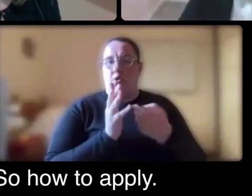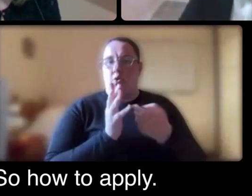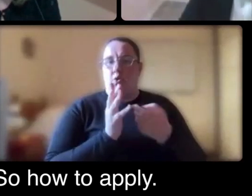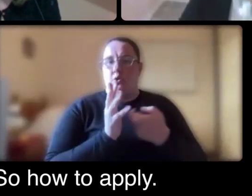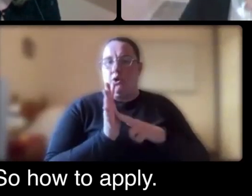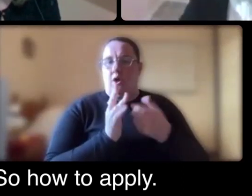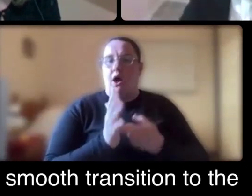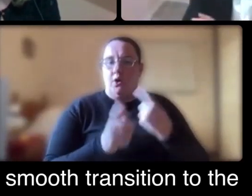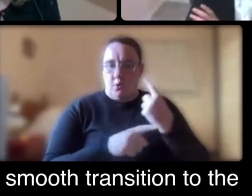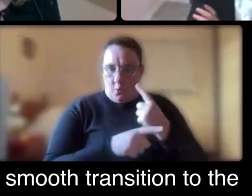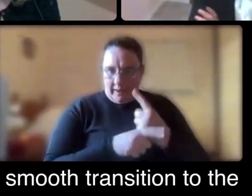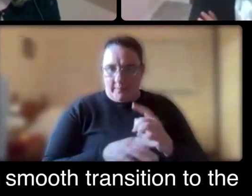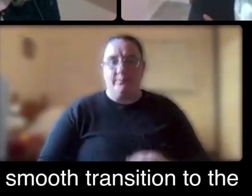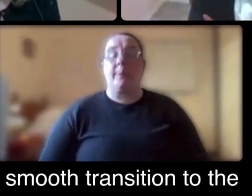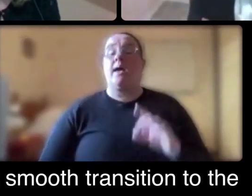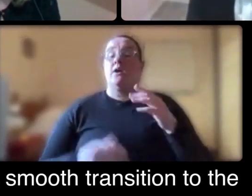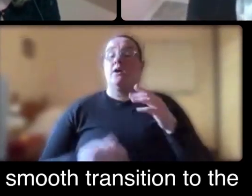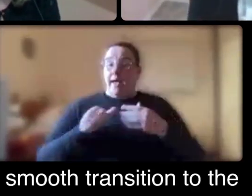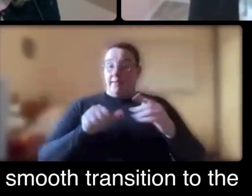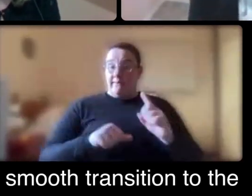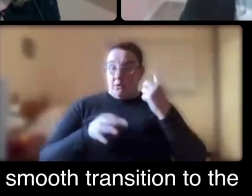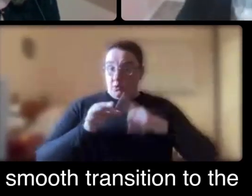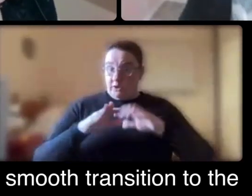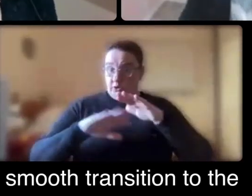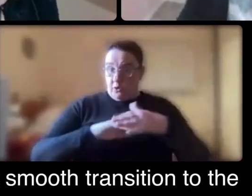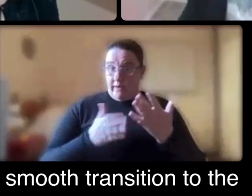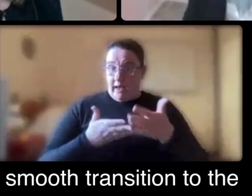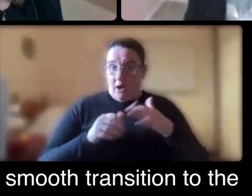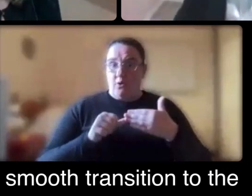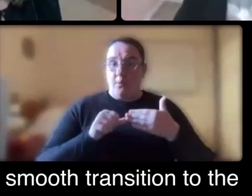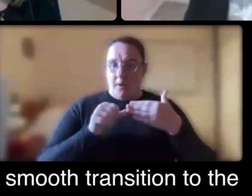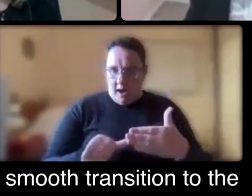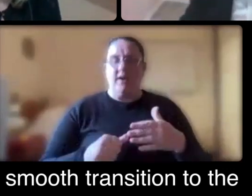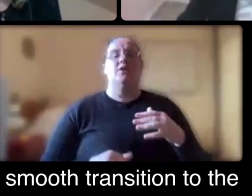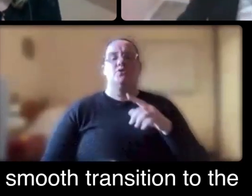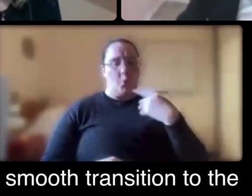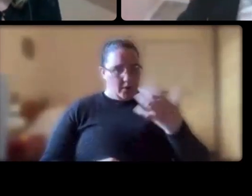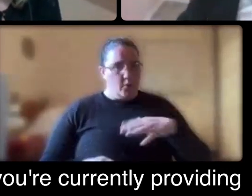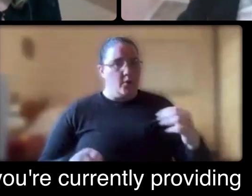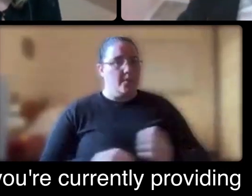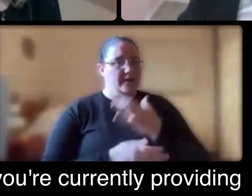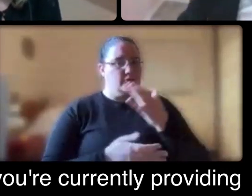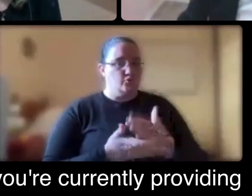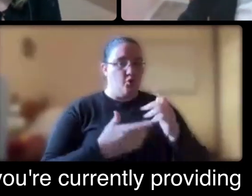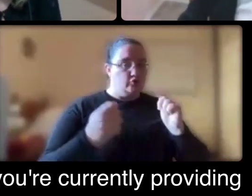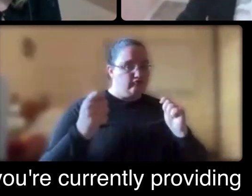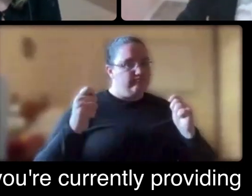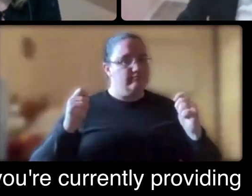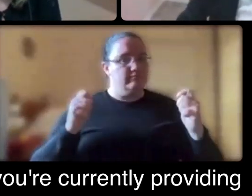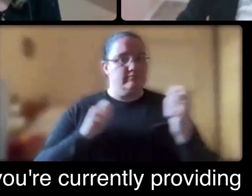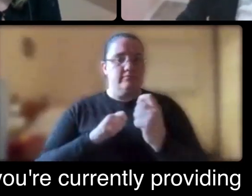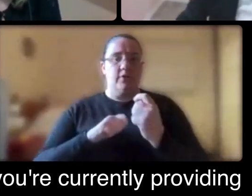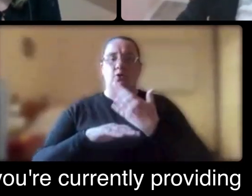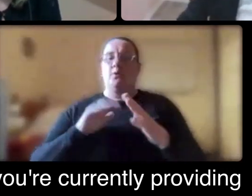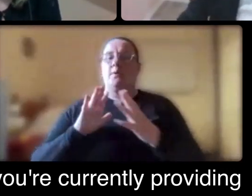how to apply? As I said, we want to have a smooth transition to the new regulatory model. So